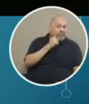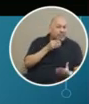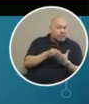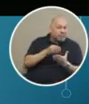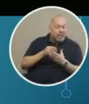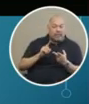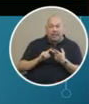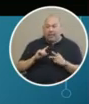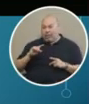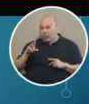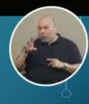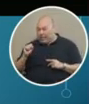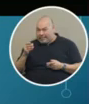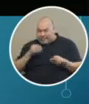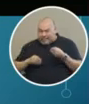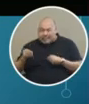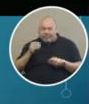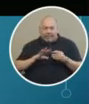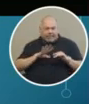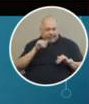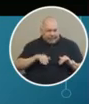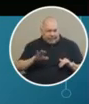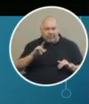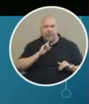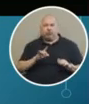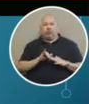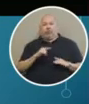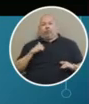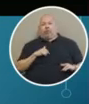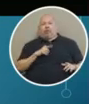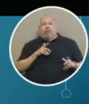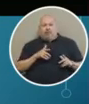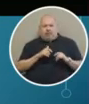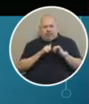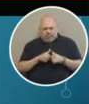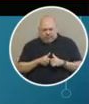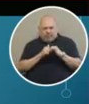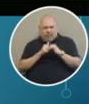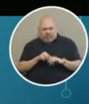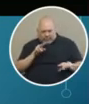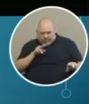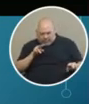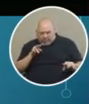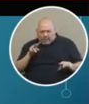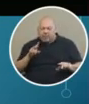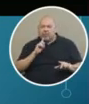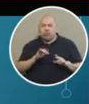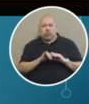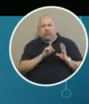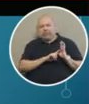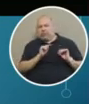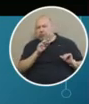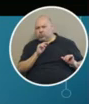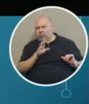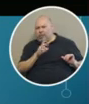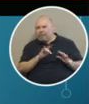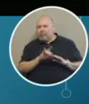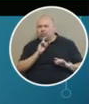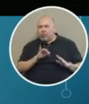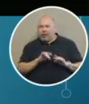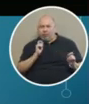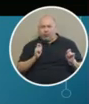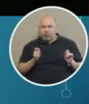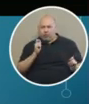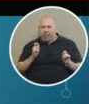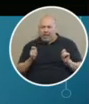extremely volatile. And so we want to make sure that we're just tracking that to make sure if we have to